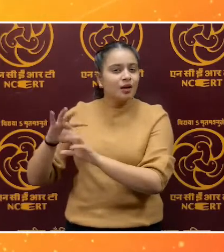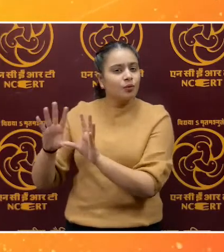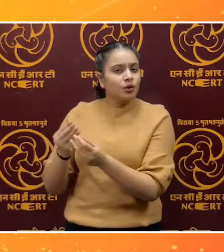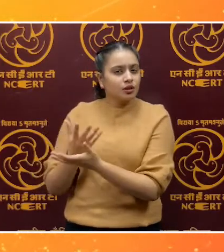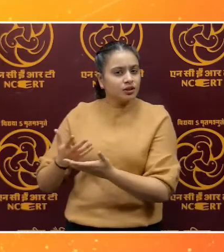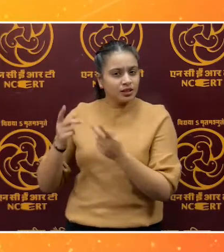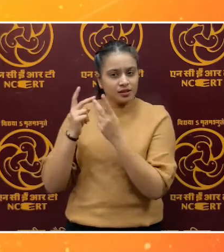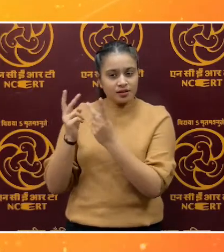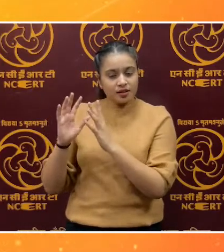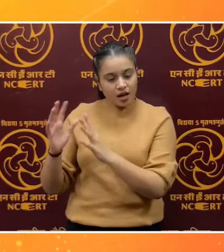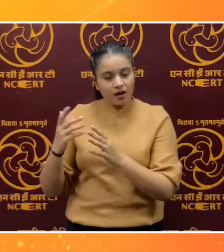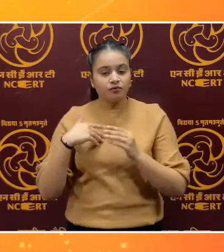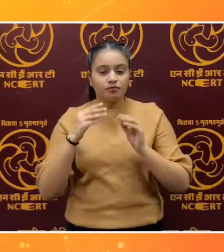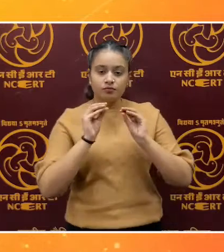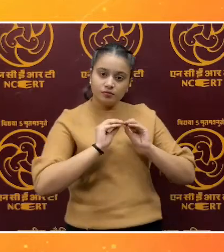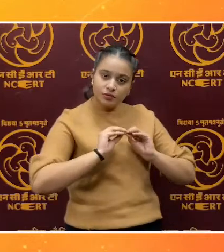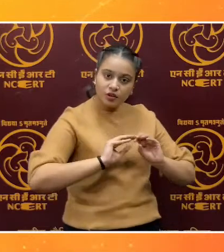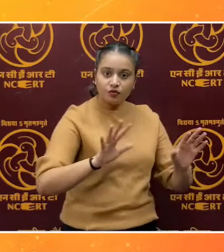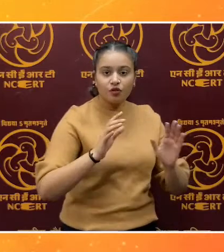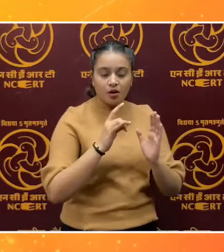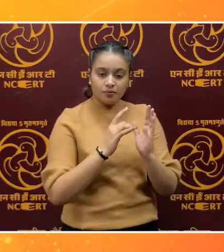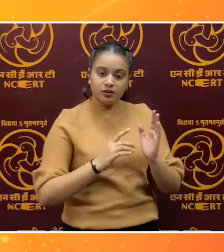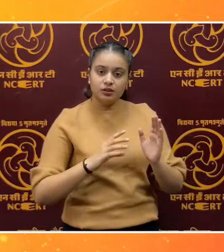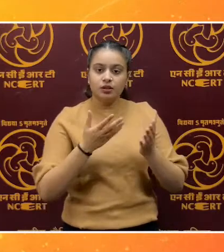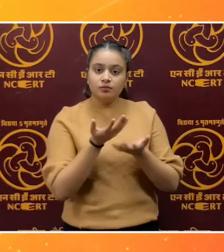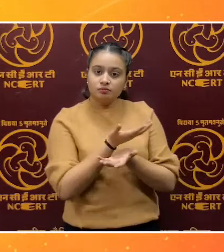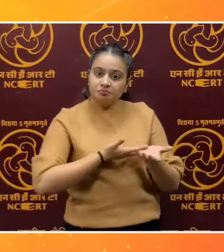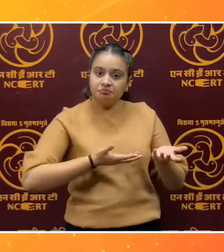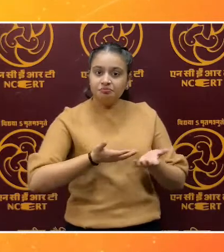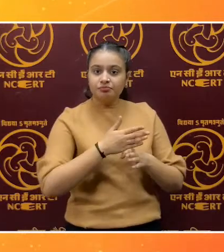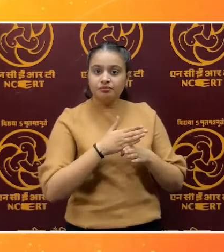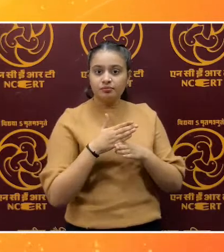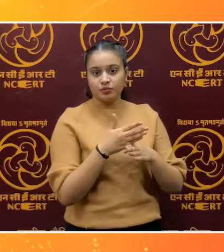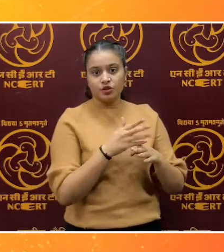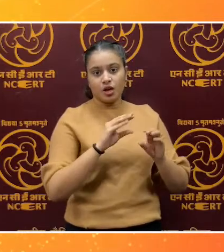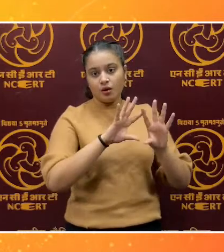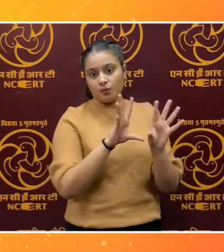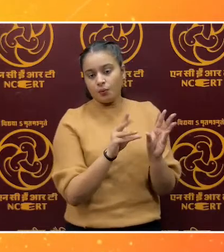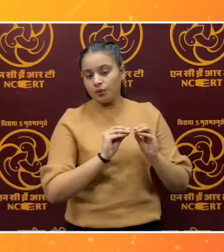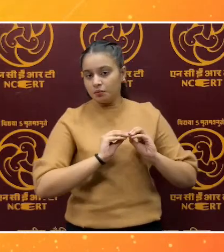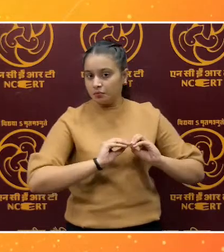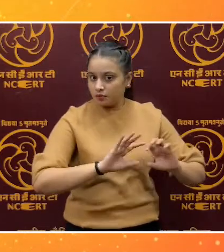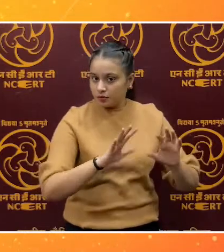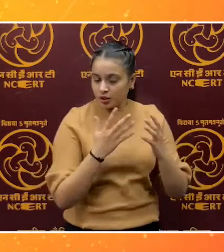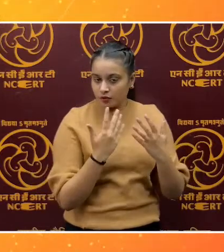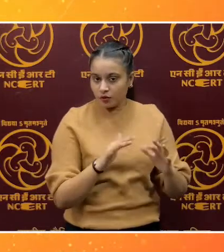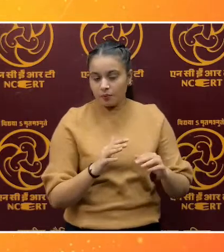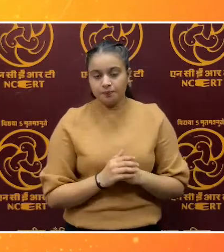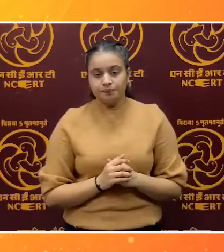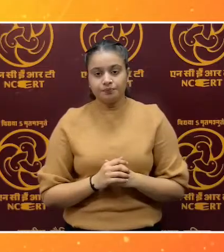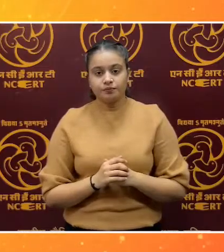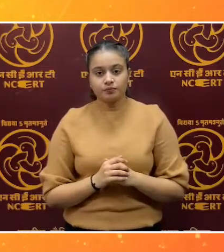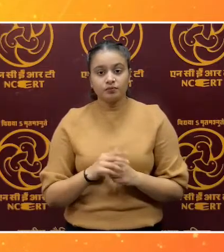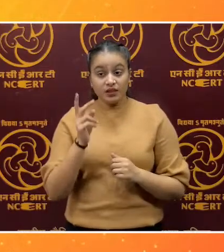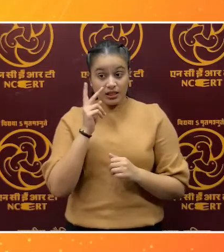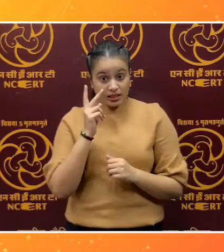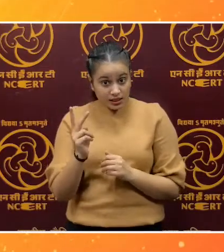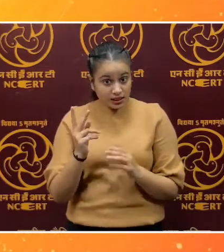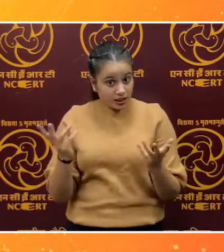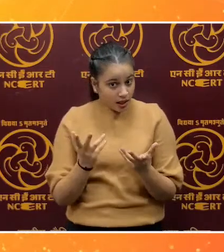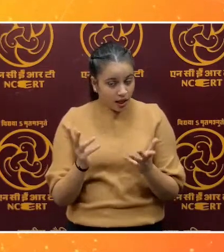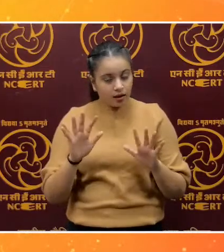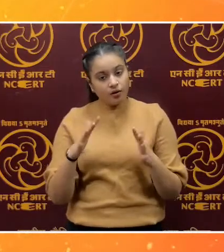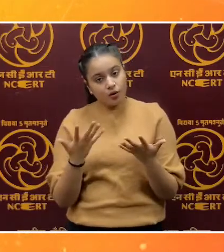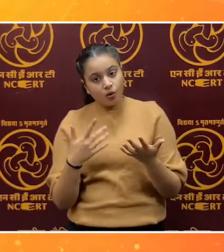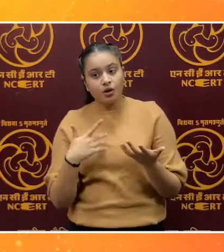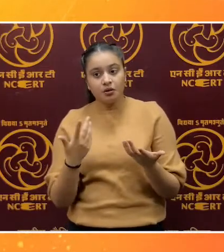a flight of parrots had come to the forest he was visiting. So he is sharing what he saw and what he